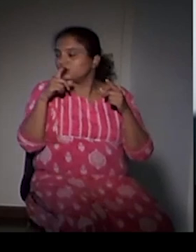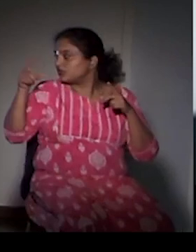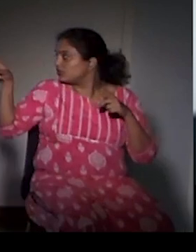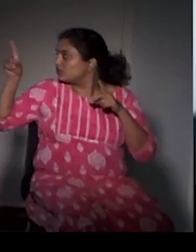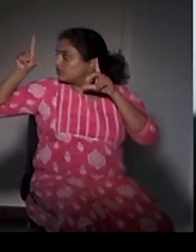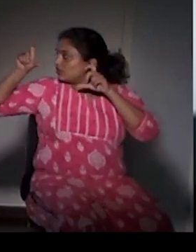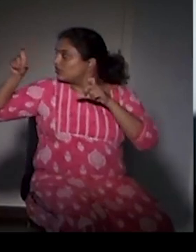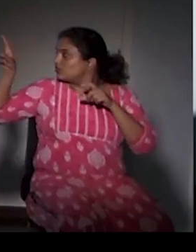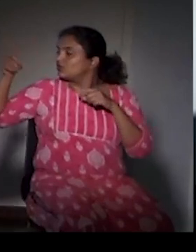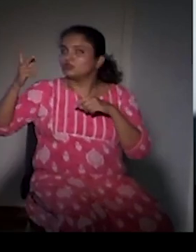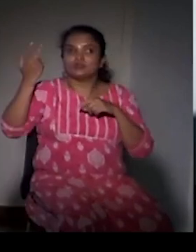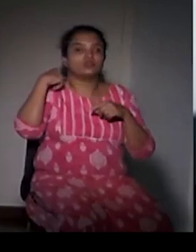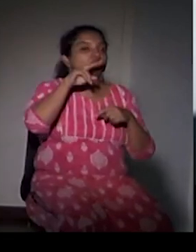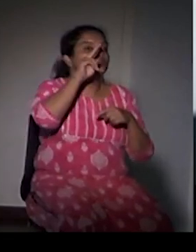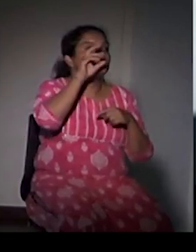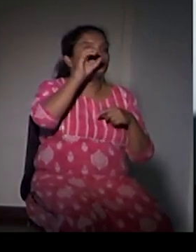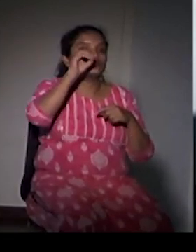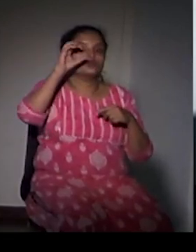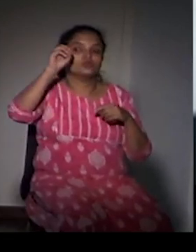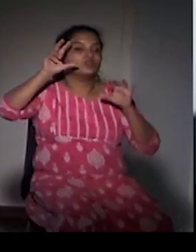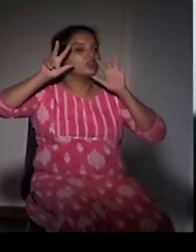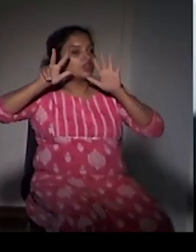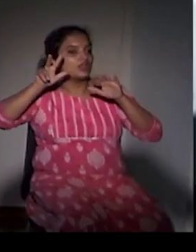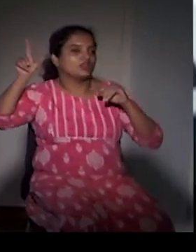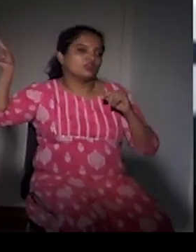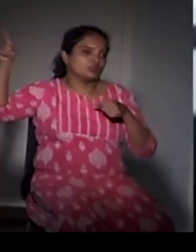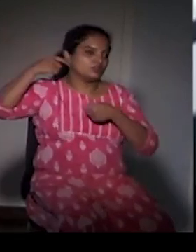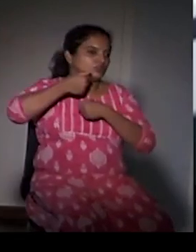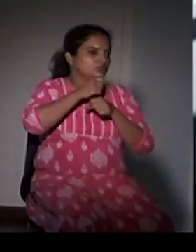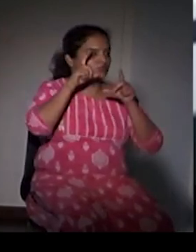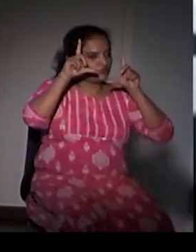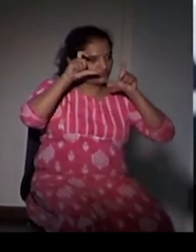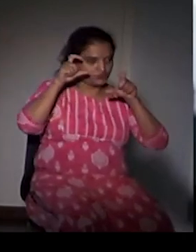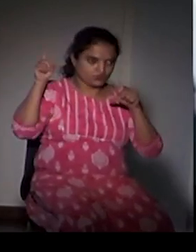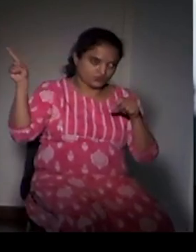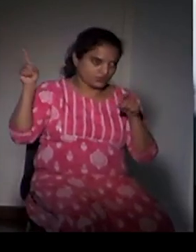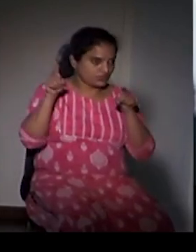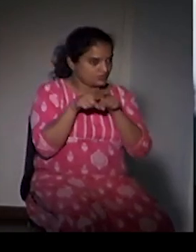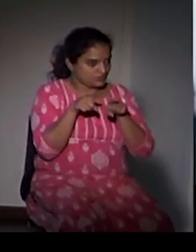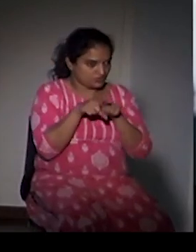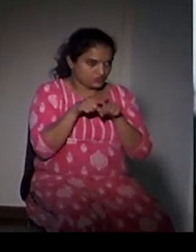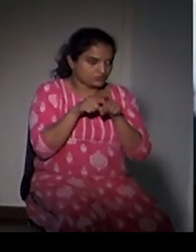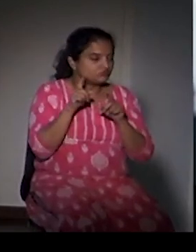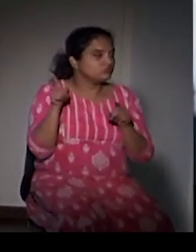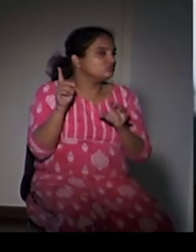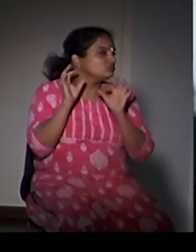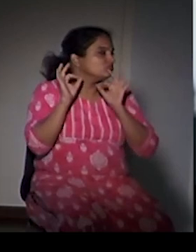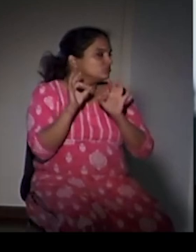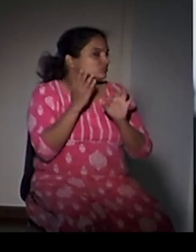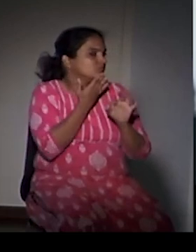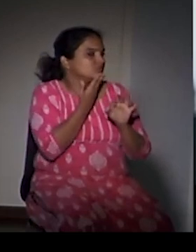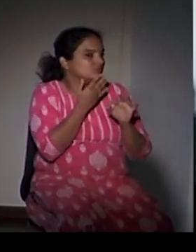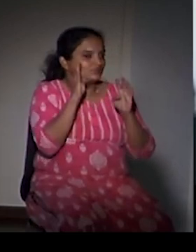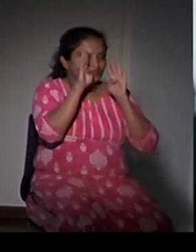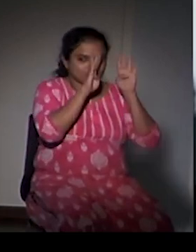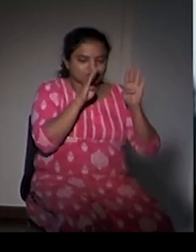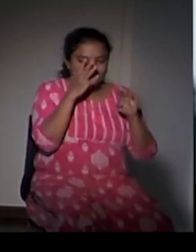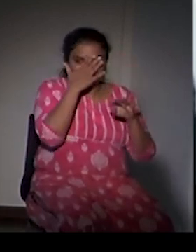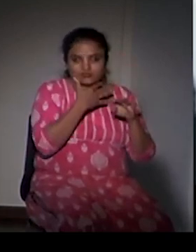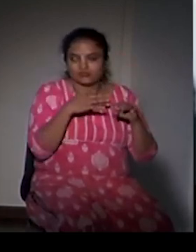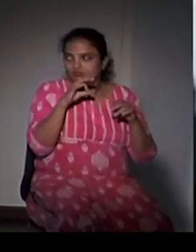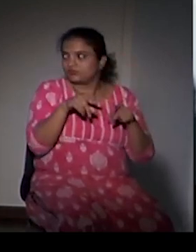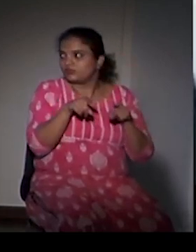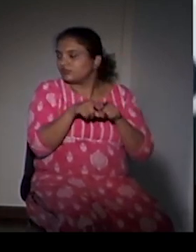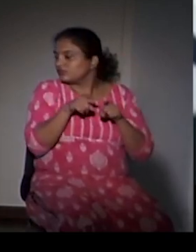taken in 2008. And you can see really quite a lot of quite nice colours here. The building was very run